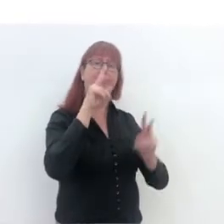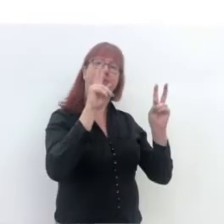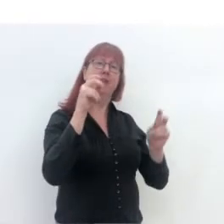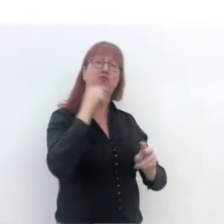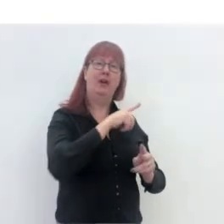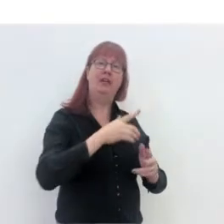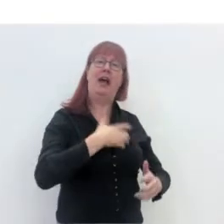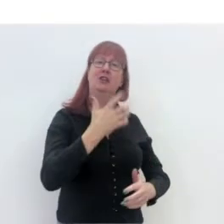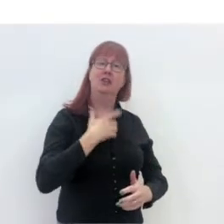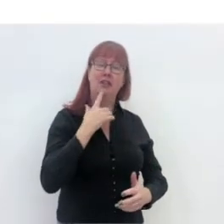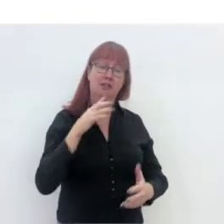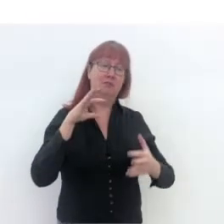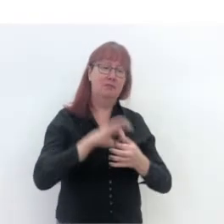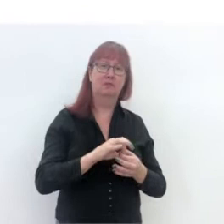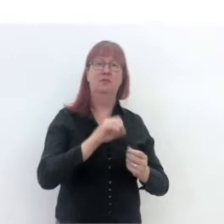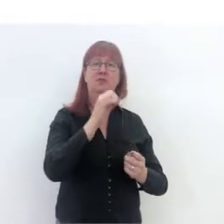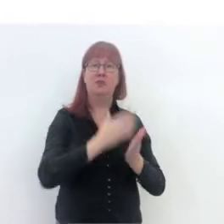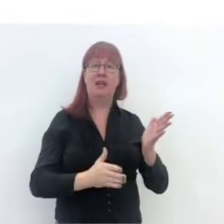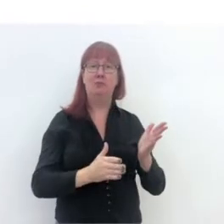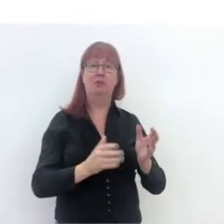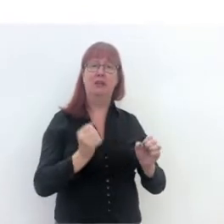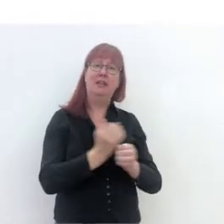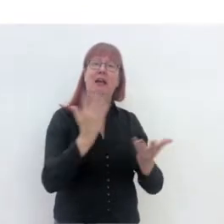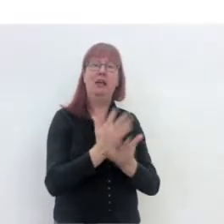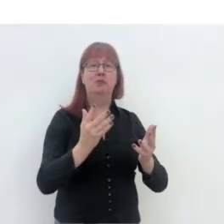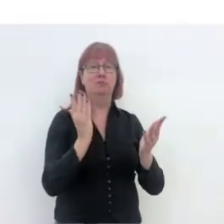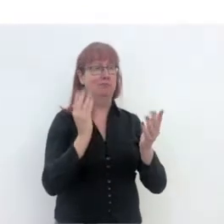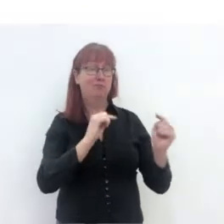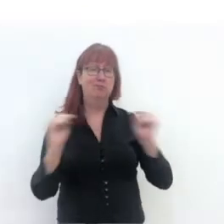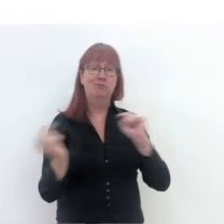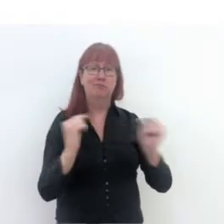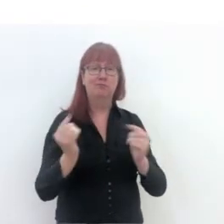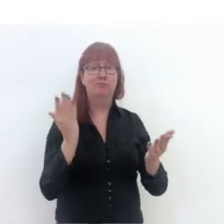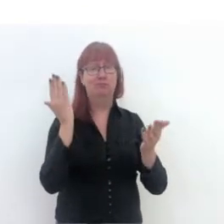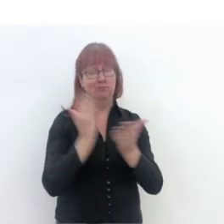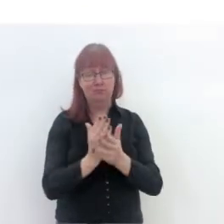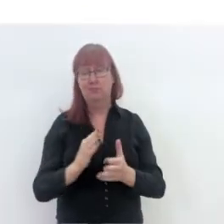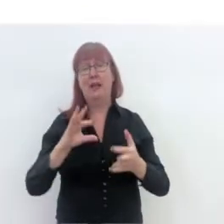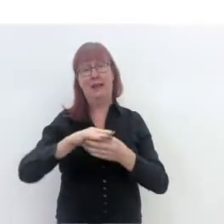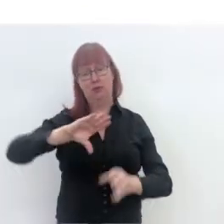agitators behind disabled games row Was typical of the right wing backlash